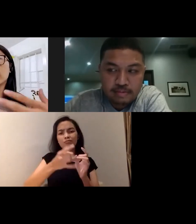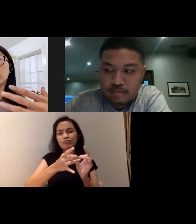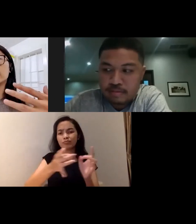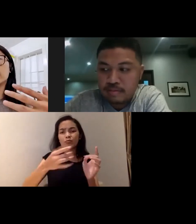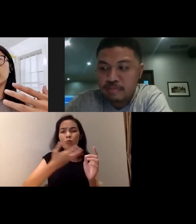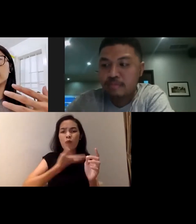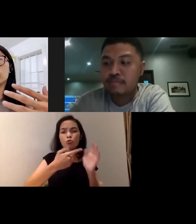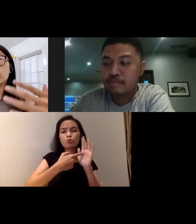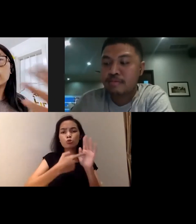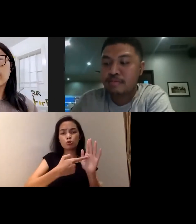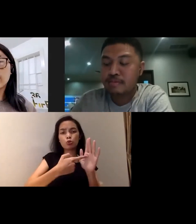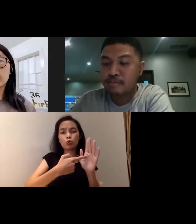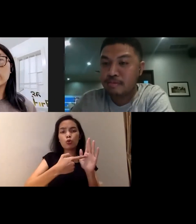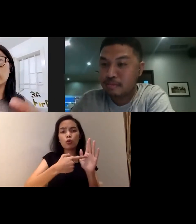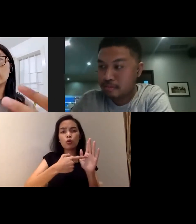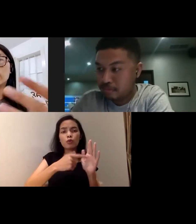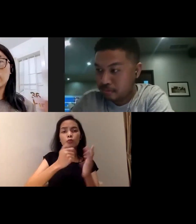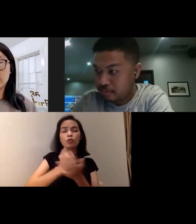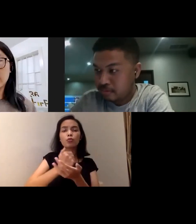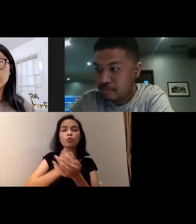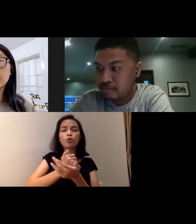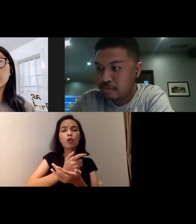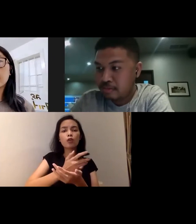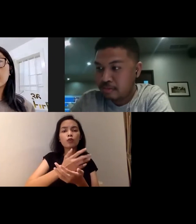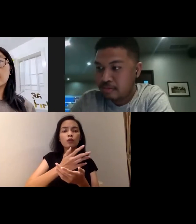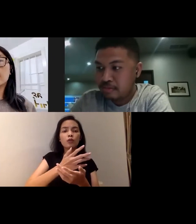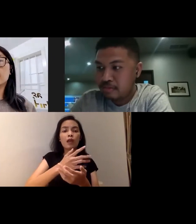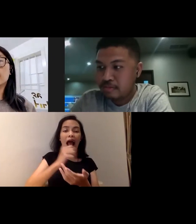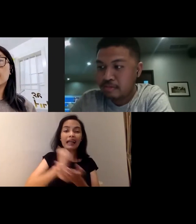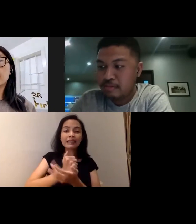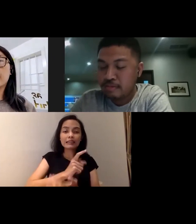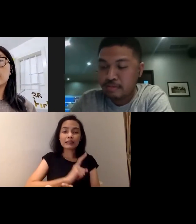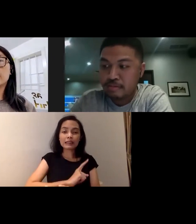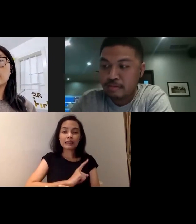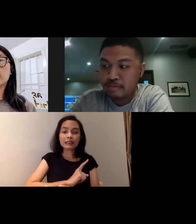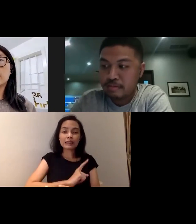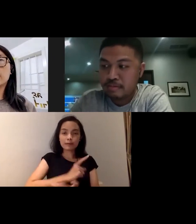that is truthful to yourself.